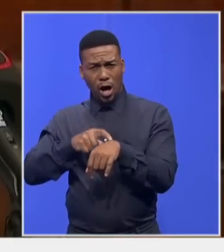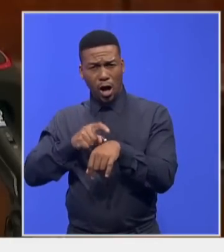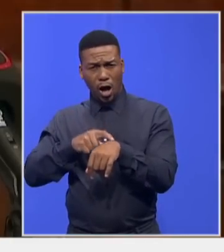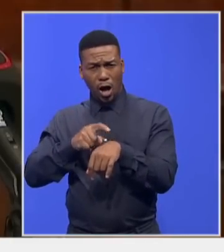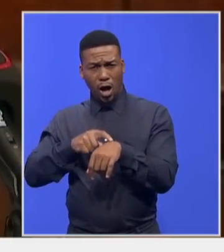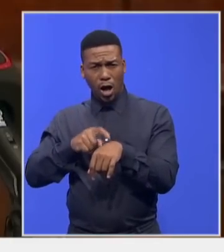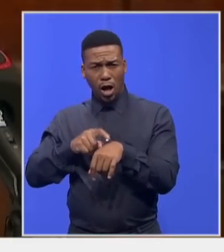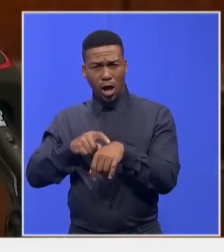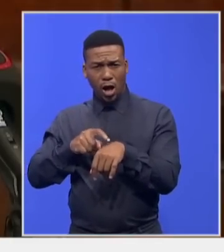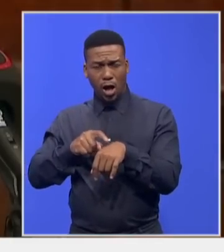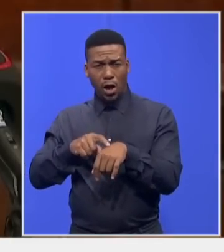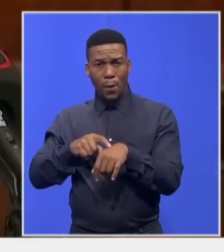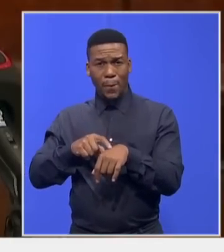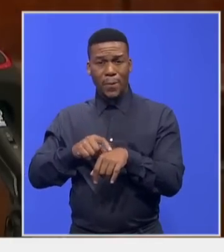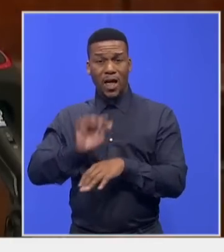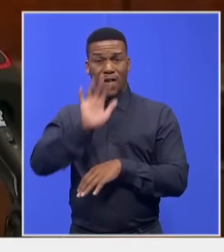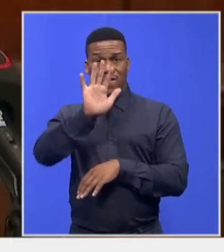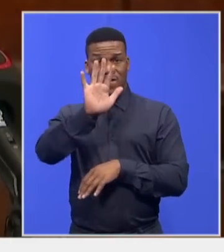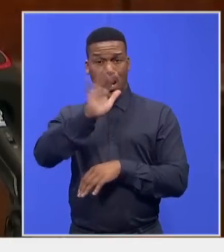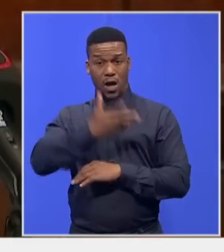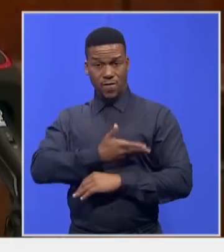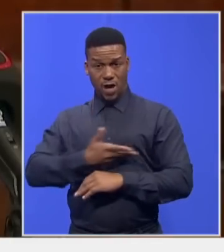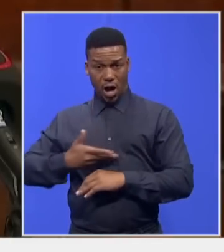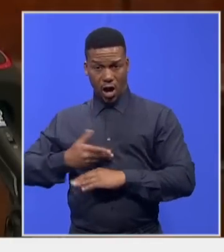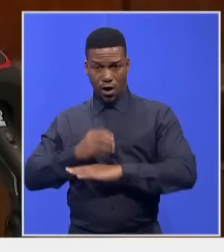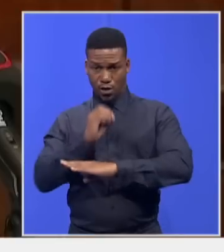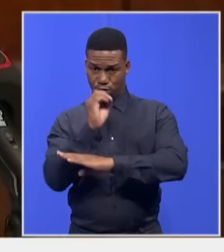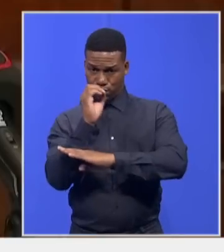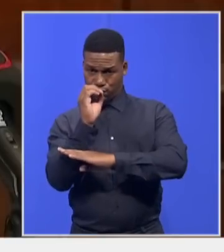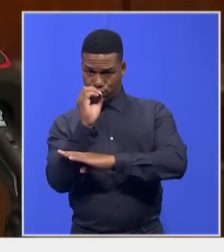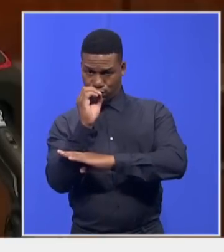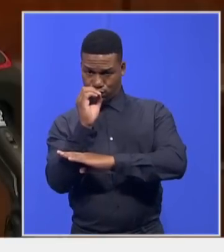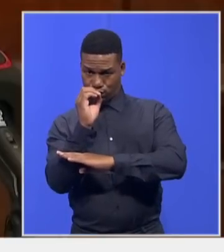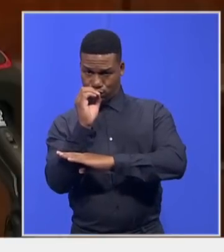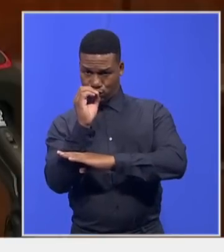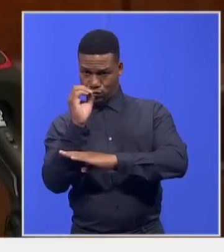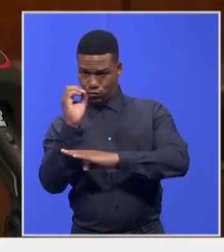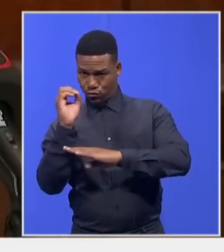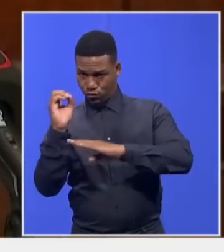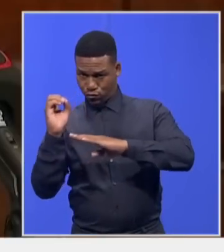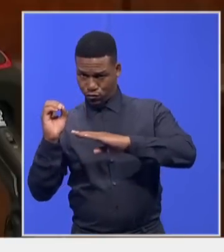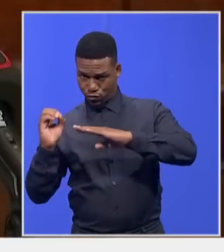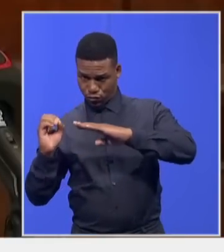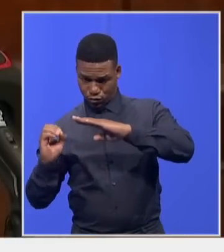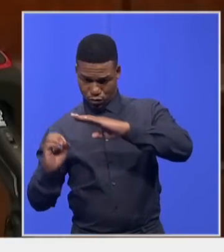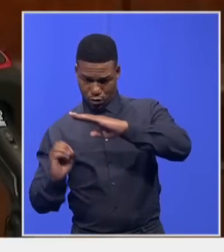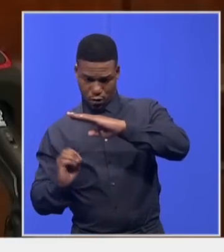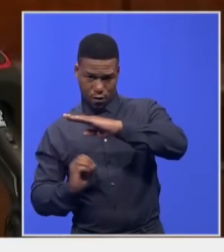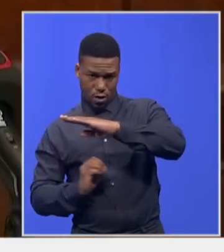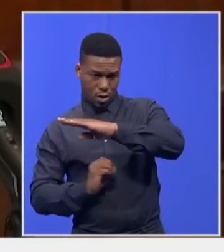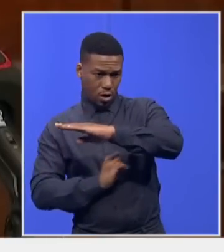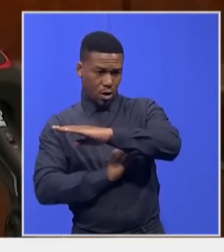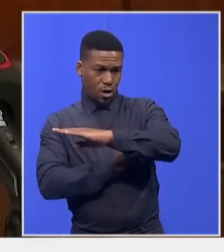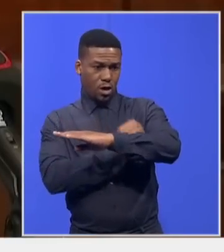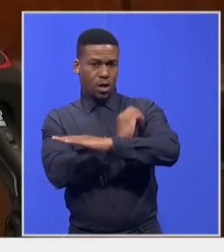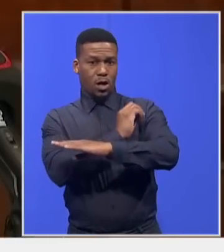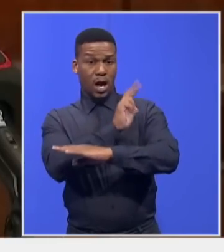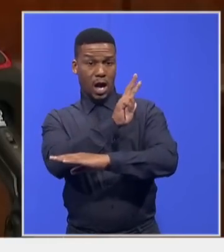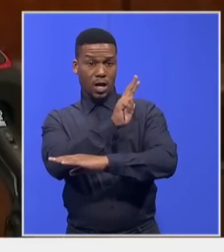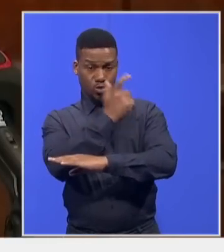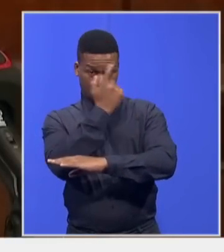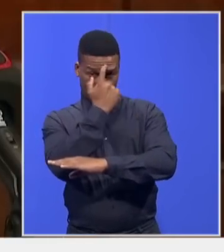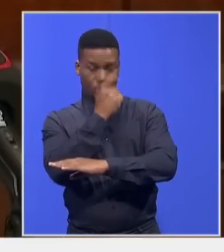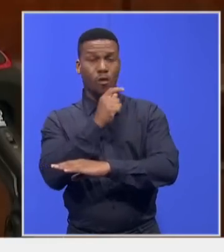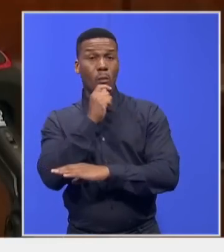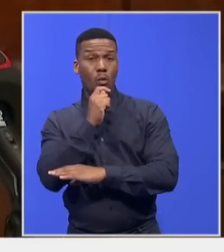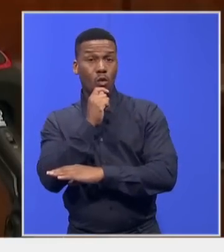about 5:30 to about 8 in the morning. So that's when we're preparing to go to school, we're preparing to go to